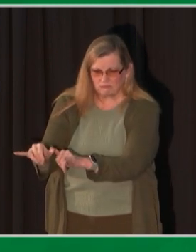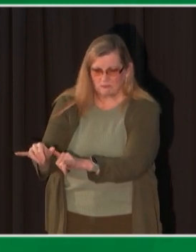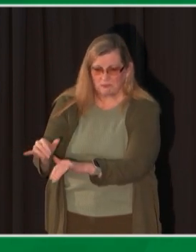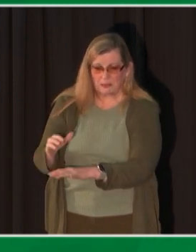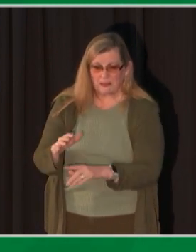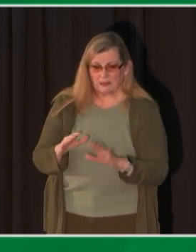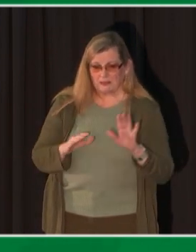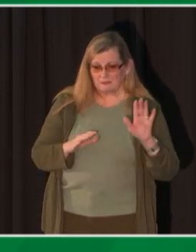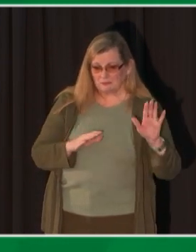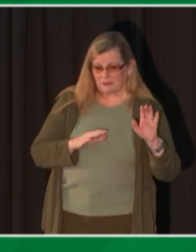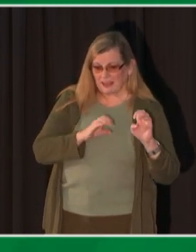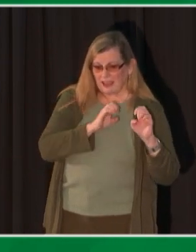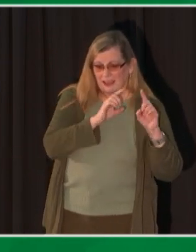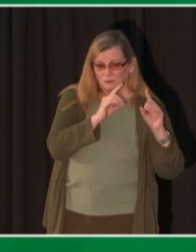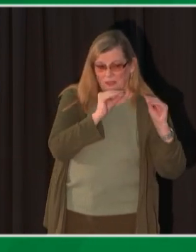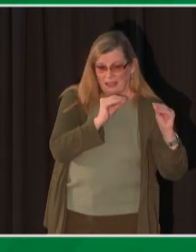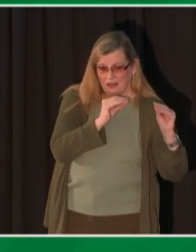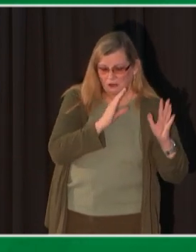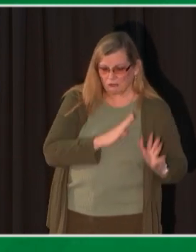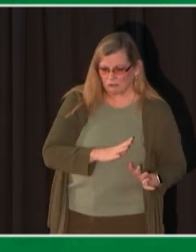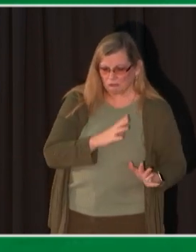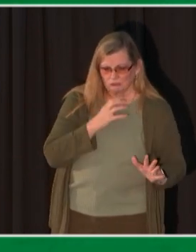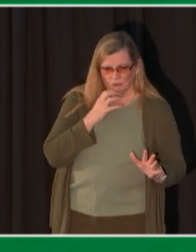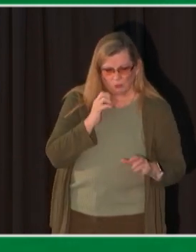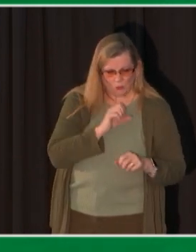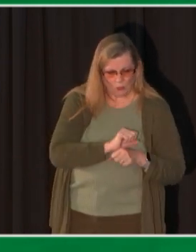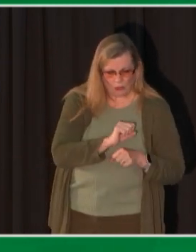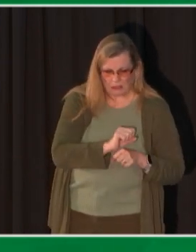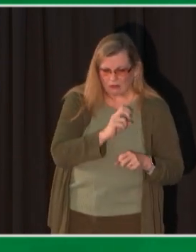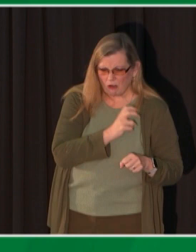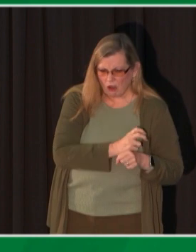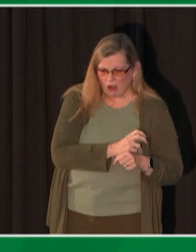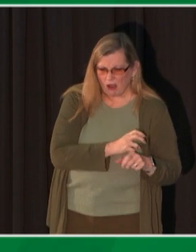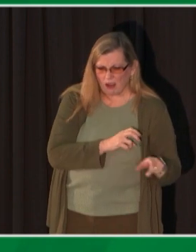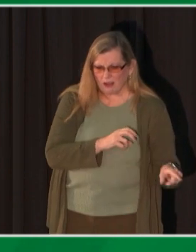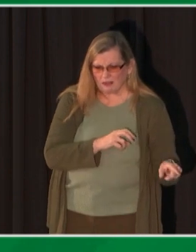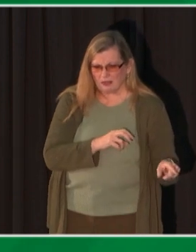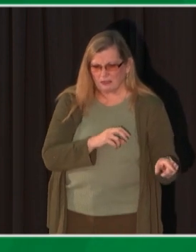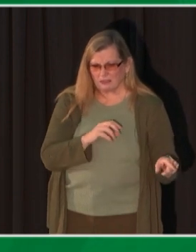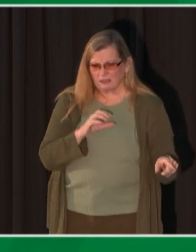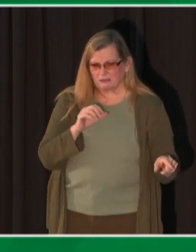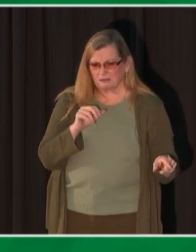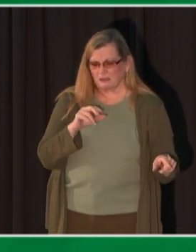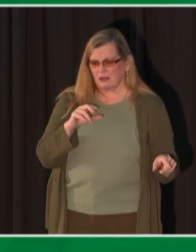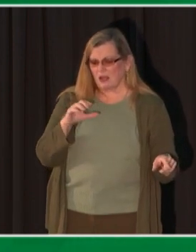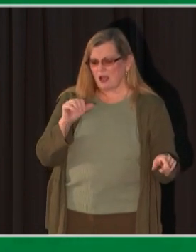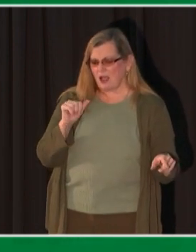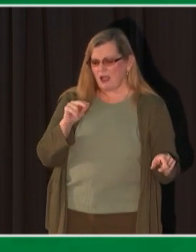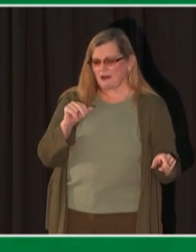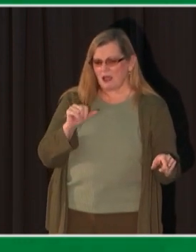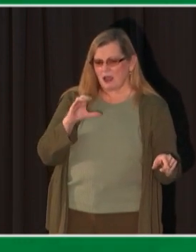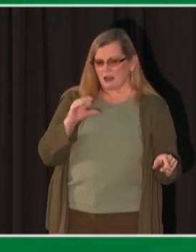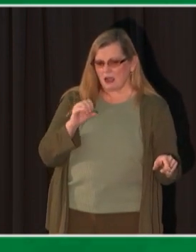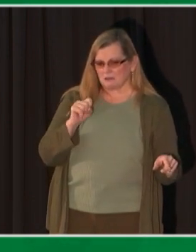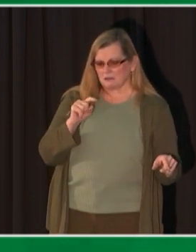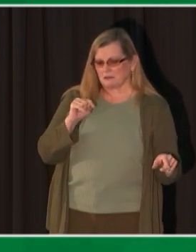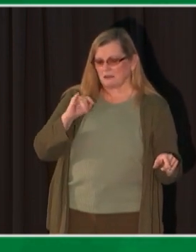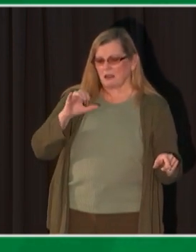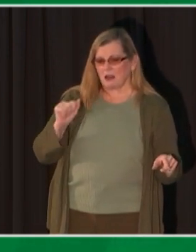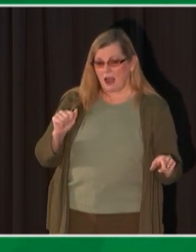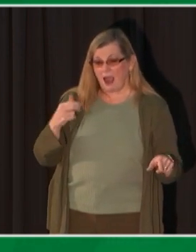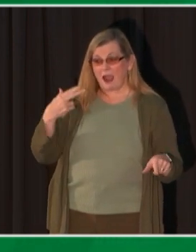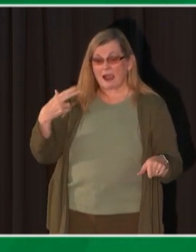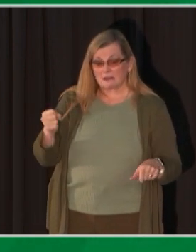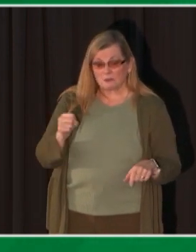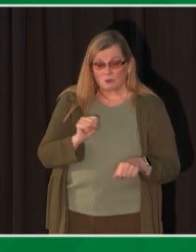and I think about high schools like Anacostia High School that has been really creative with engaging students on social media. I